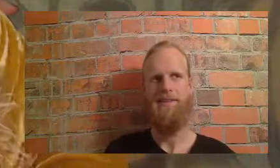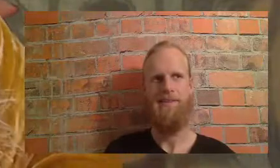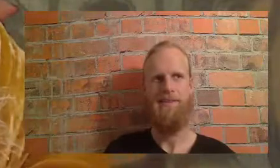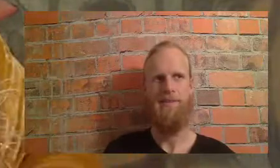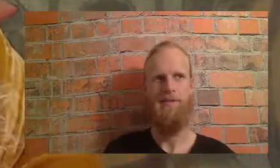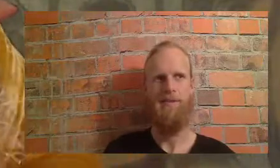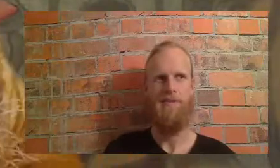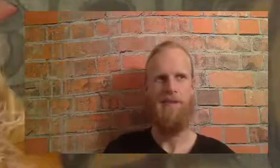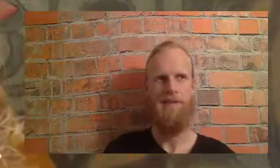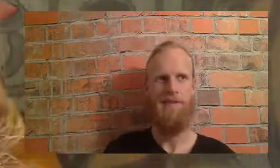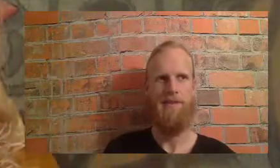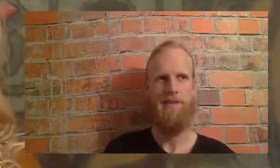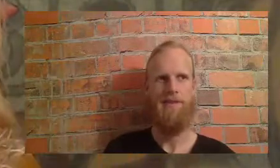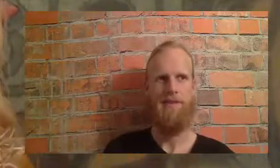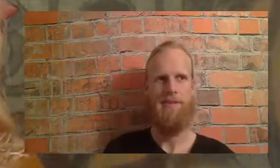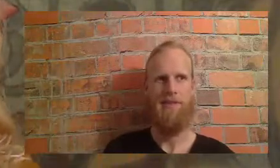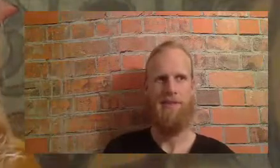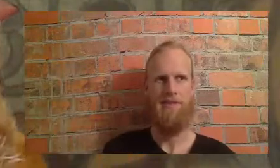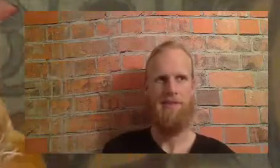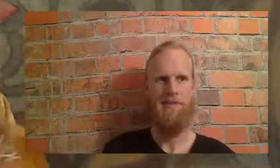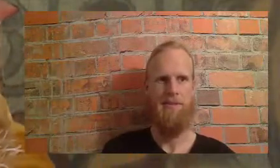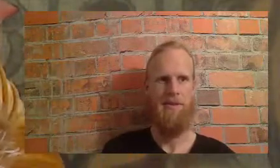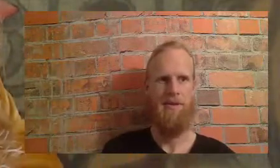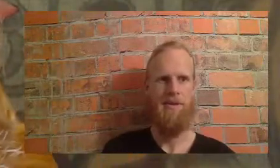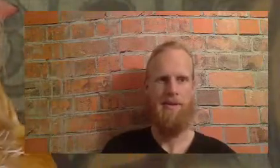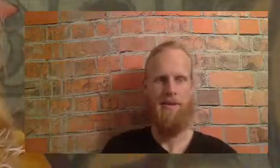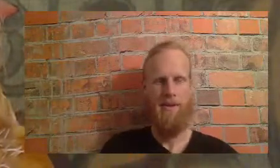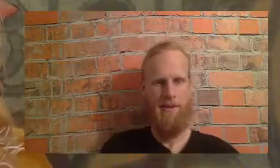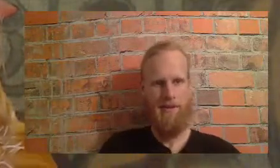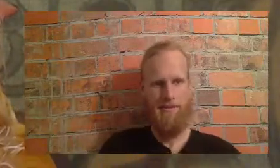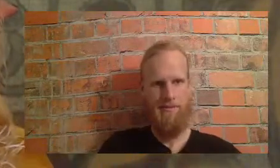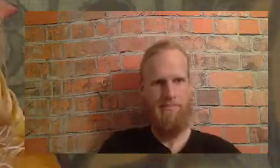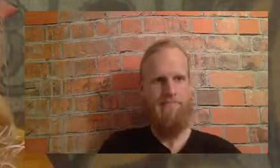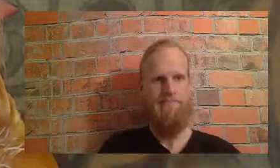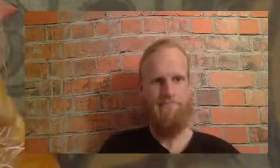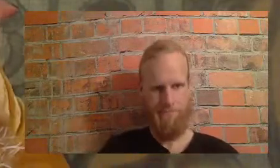Tapping the front of the ribs, big deep breath.